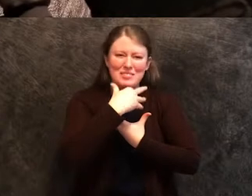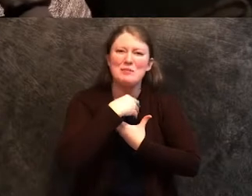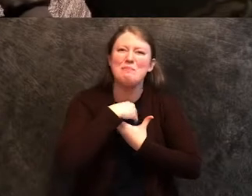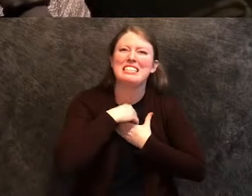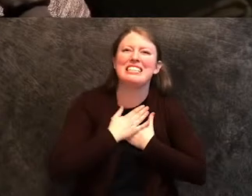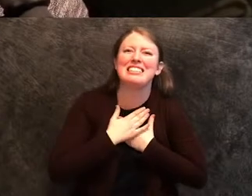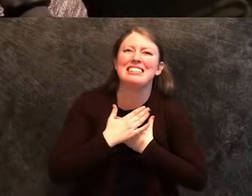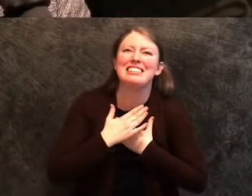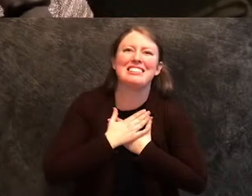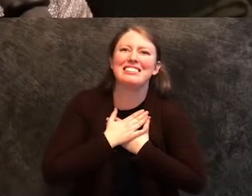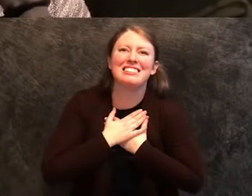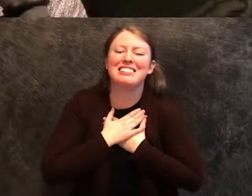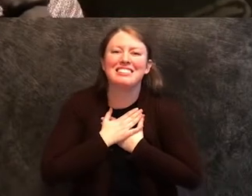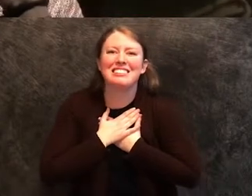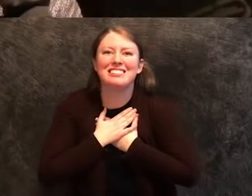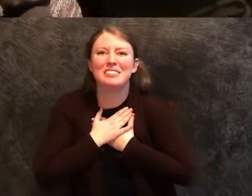reaches to me.